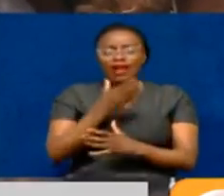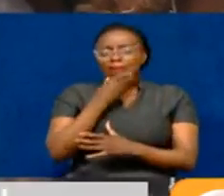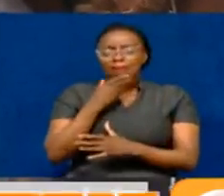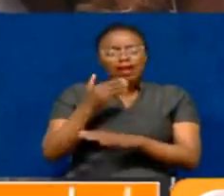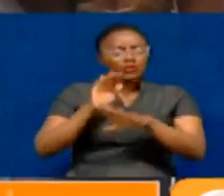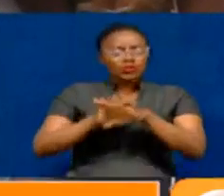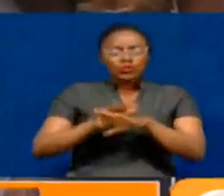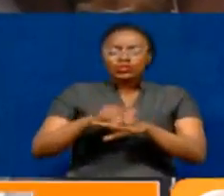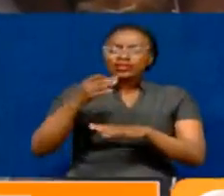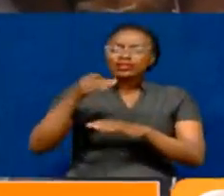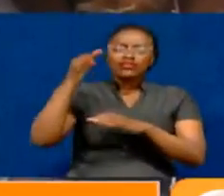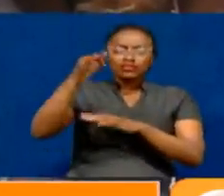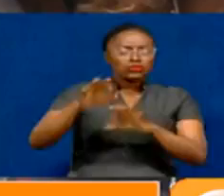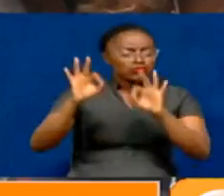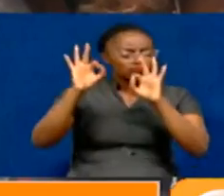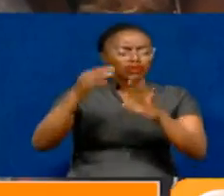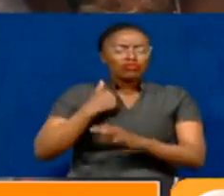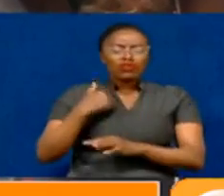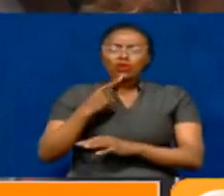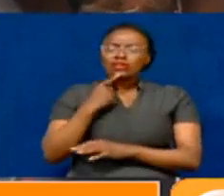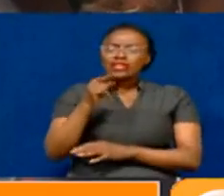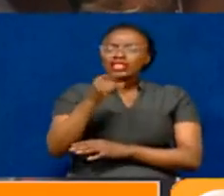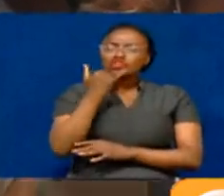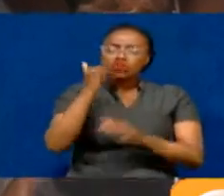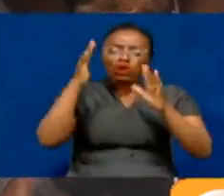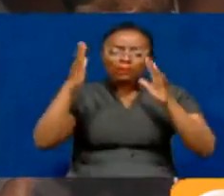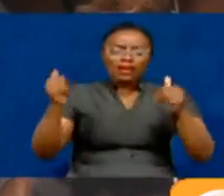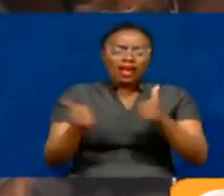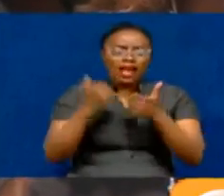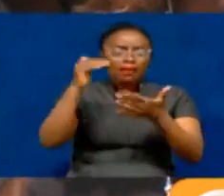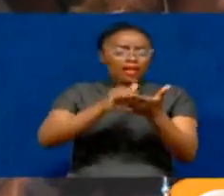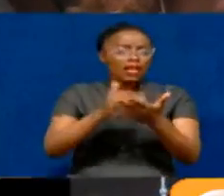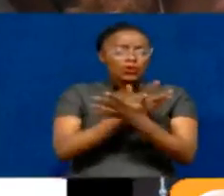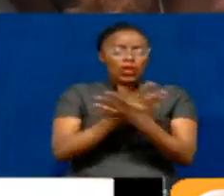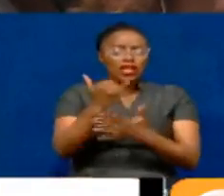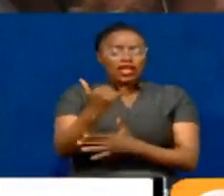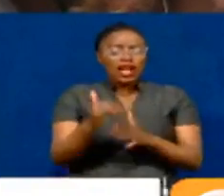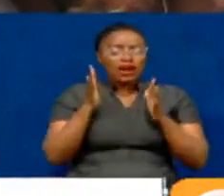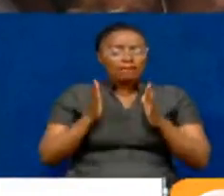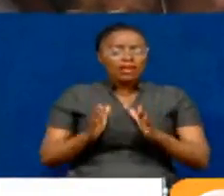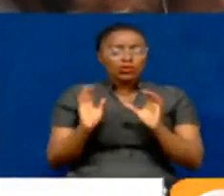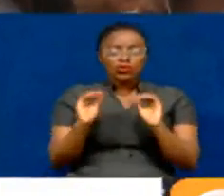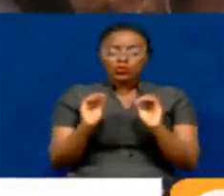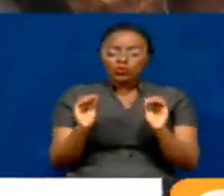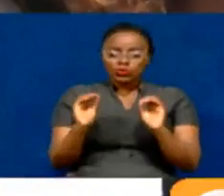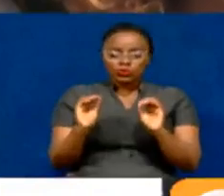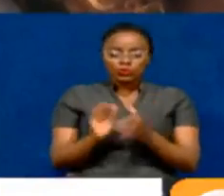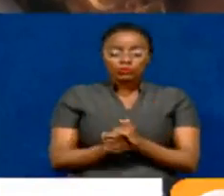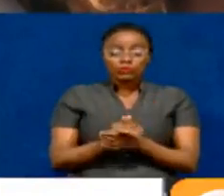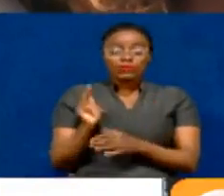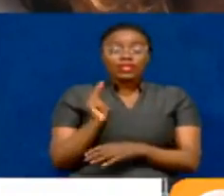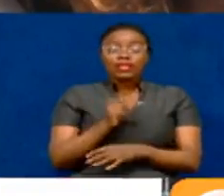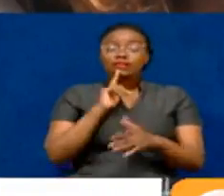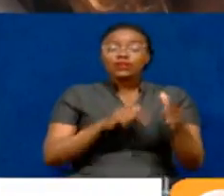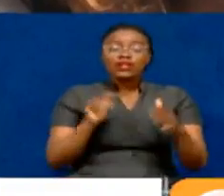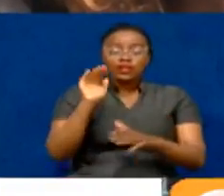future. We condemn it and we say it should not happen again to any young man in this nation. We are